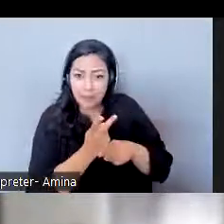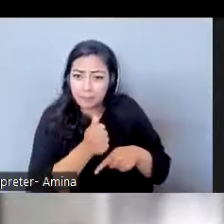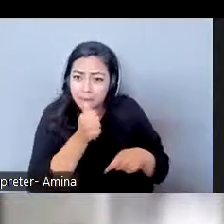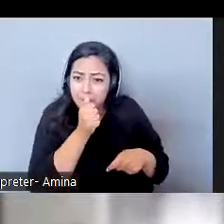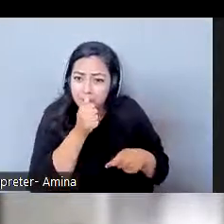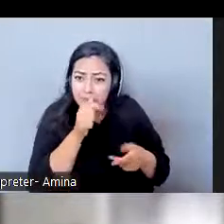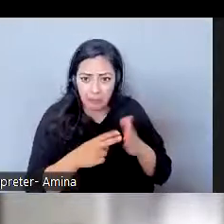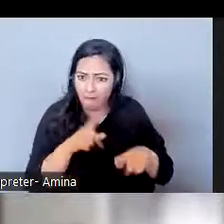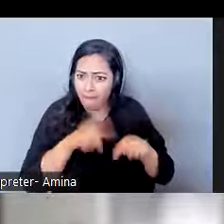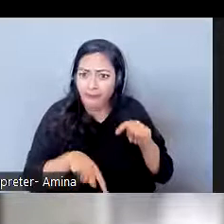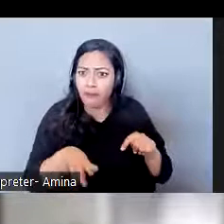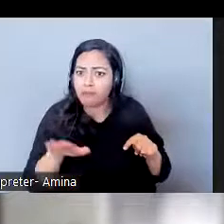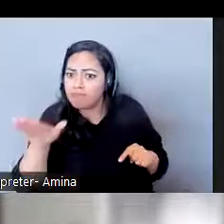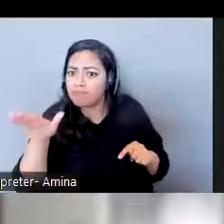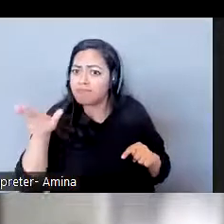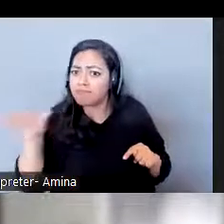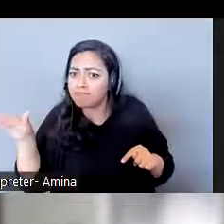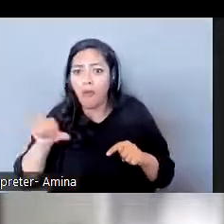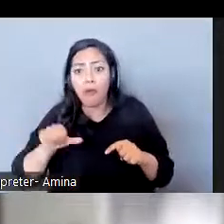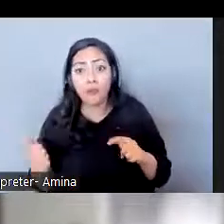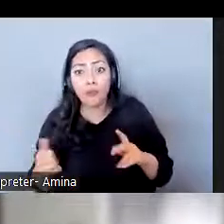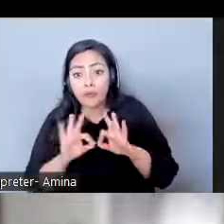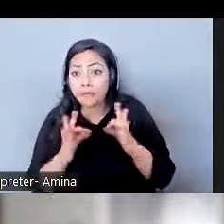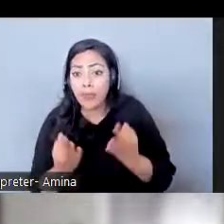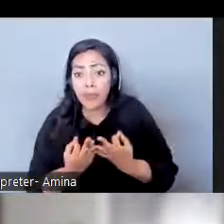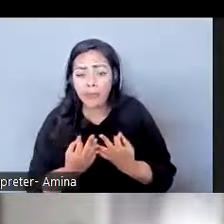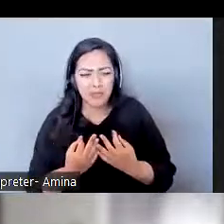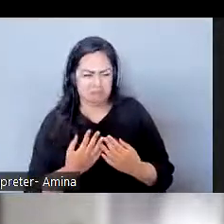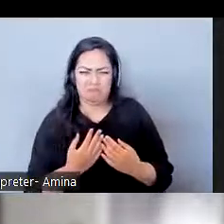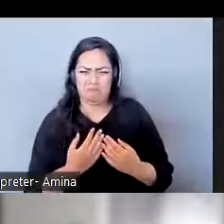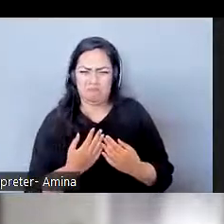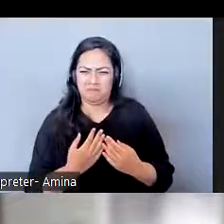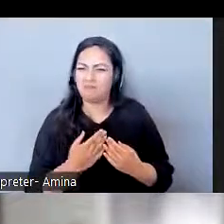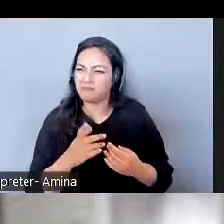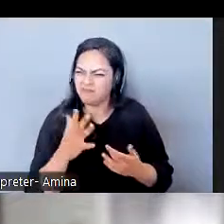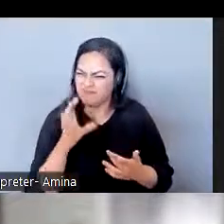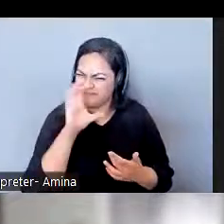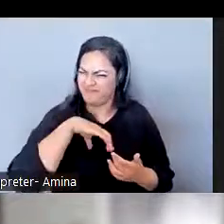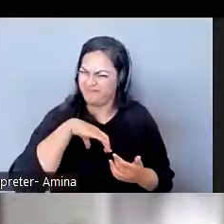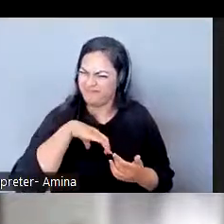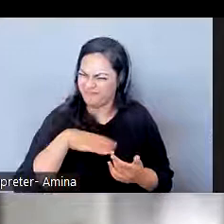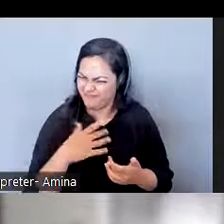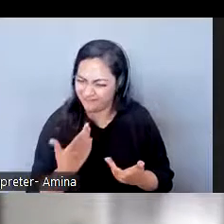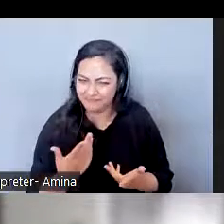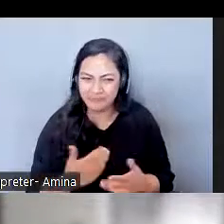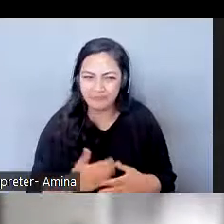help? So they want you to keep it as a secret. Huge red flag.